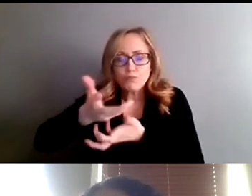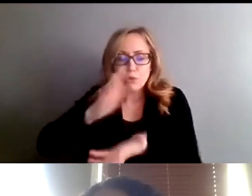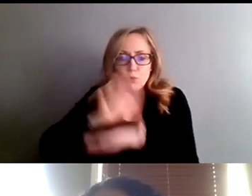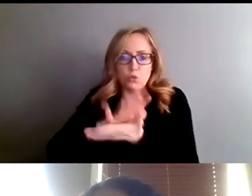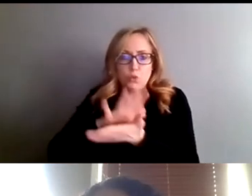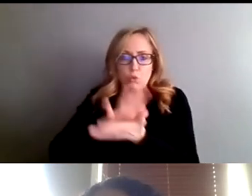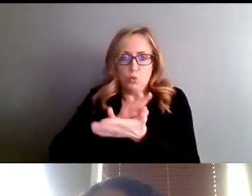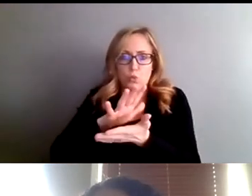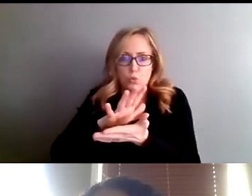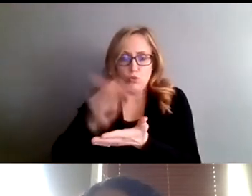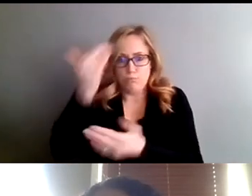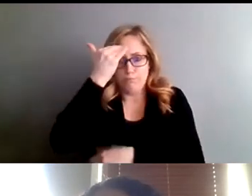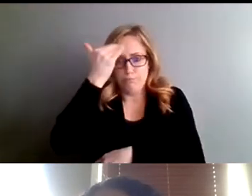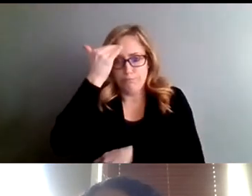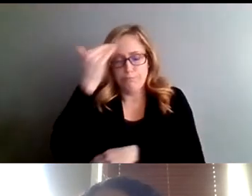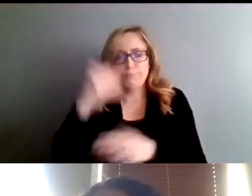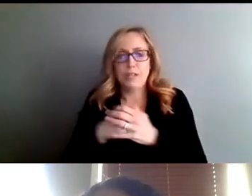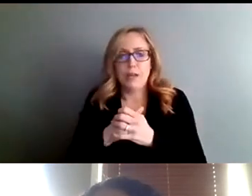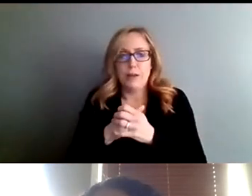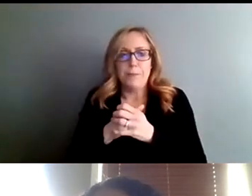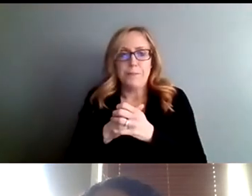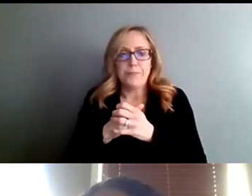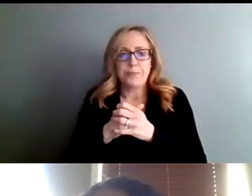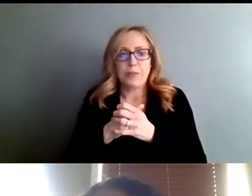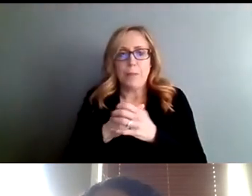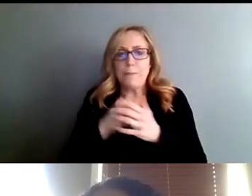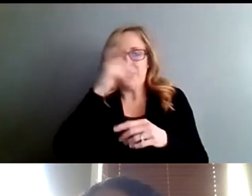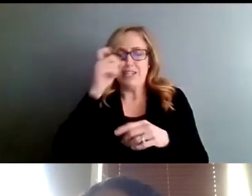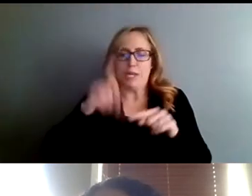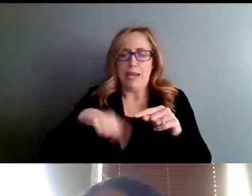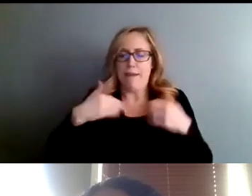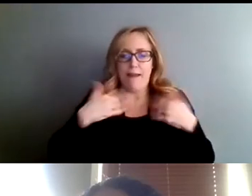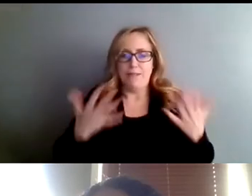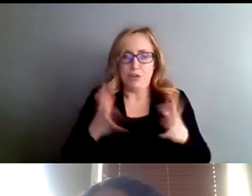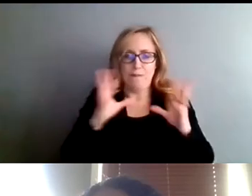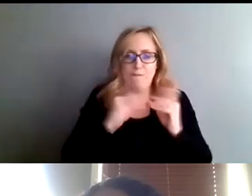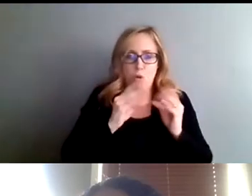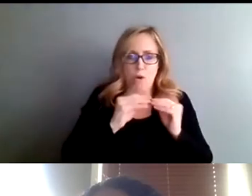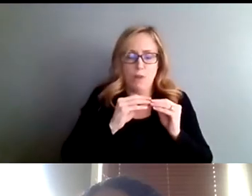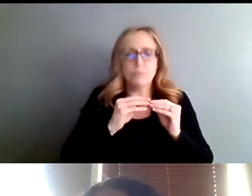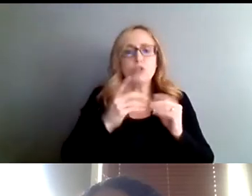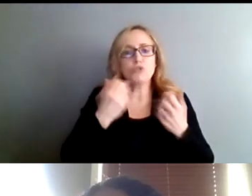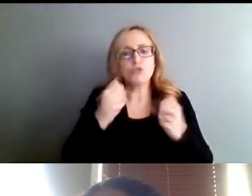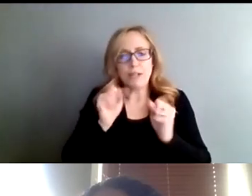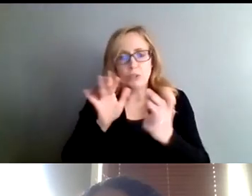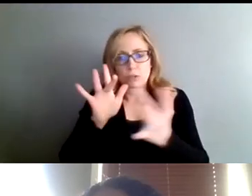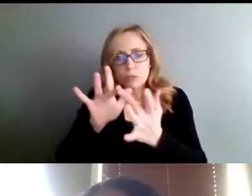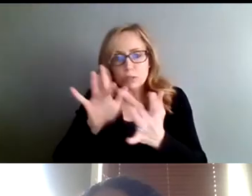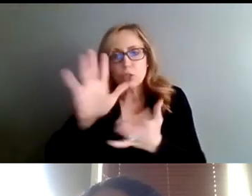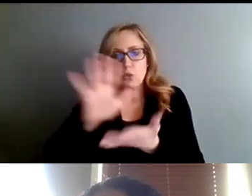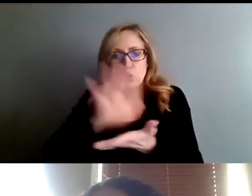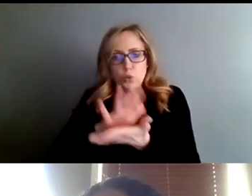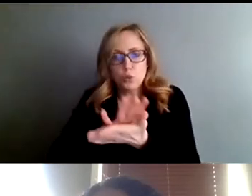individualized conversation that we wouldn't be able to have here in this type of forum. But those individualized accommodations that are